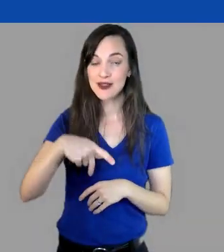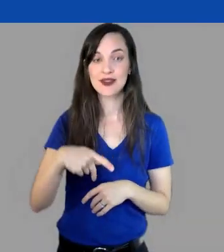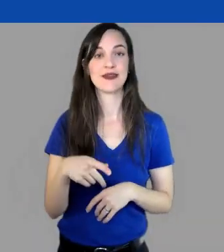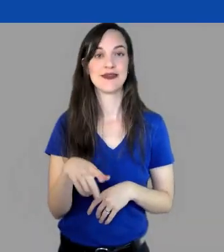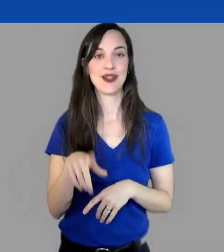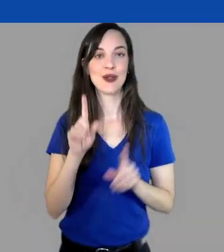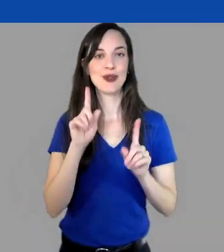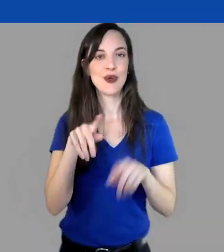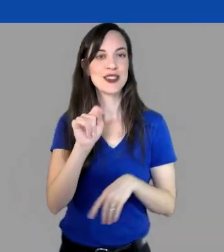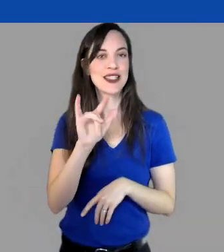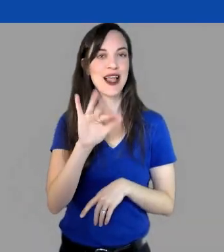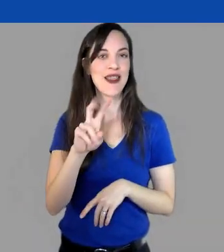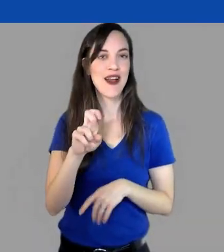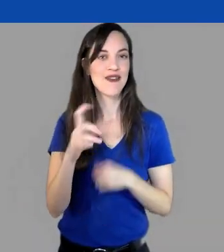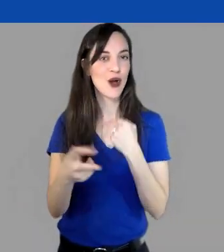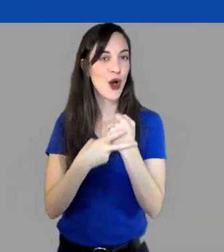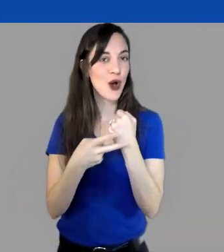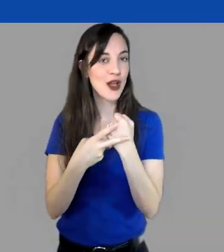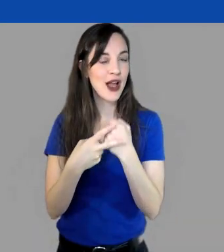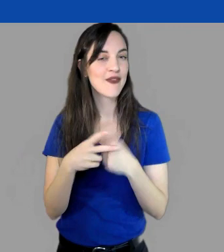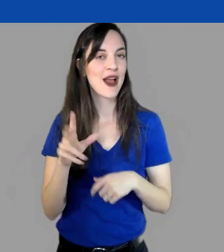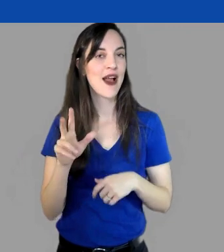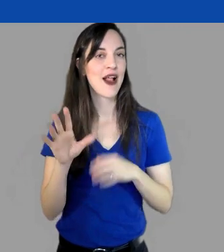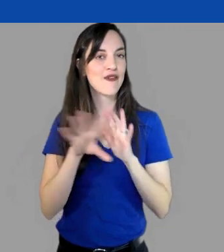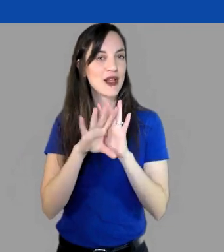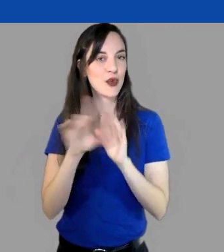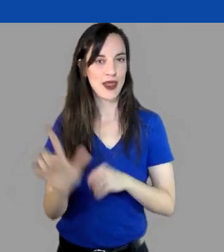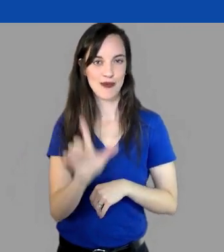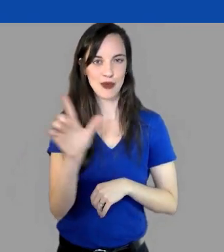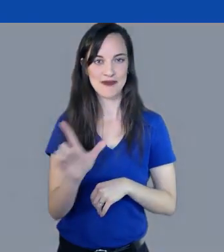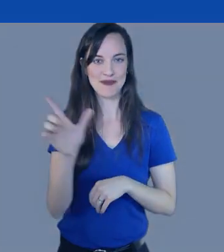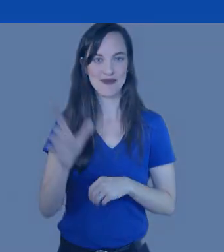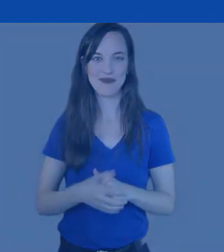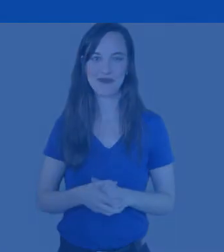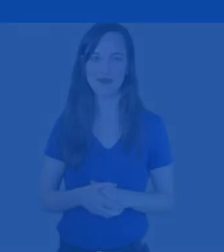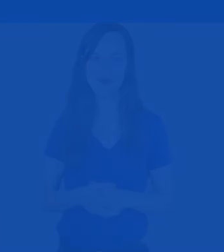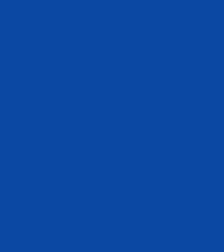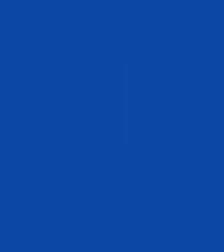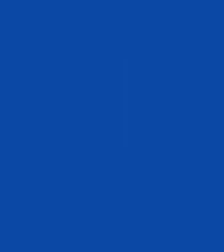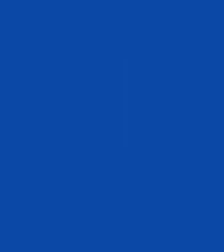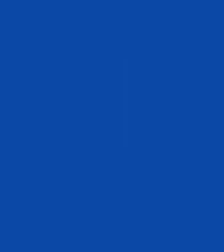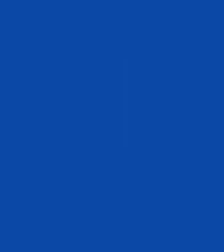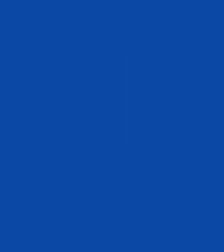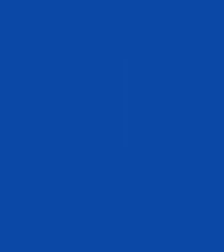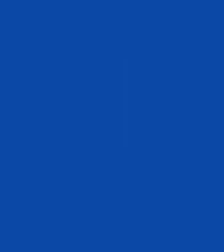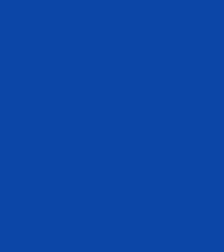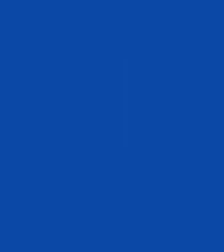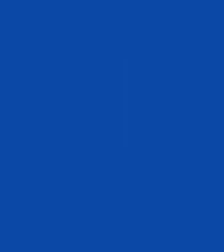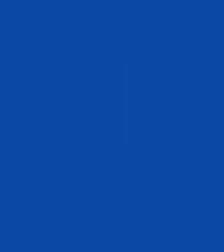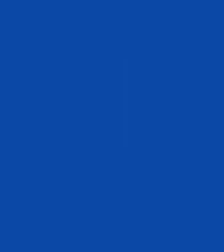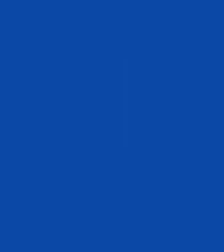To watch more videos about the HLPs, make sure you check out the TA Live archive and our video library